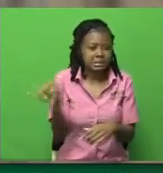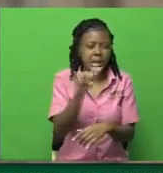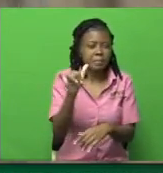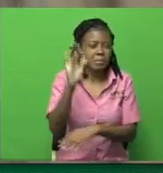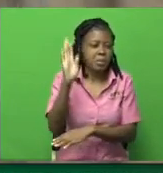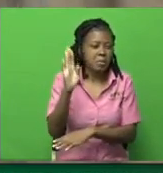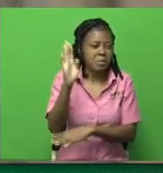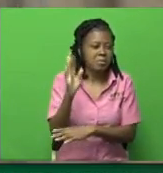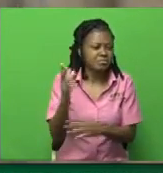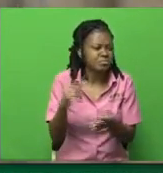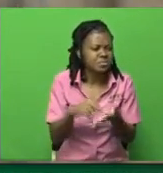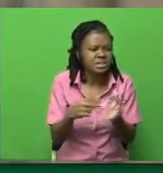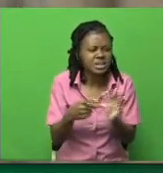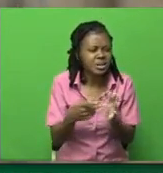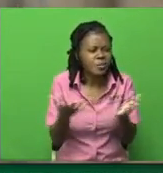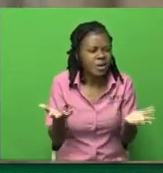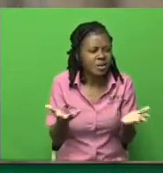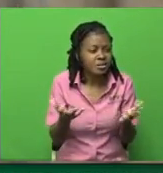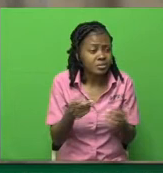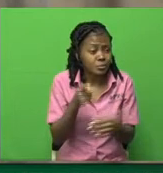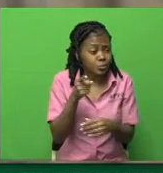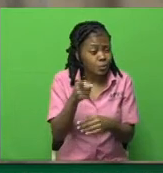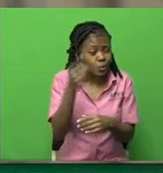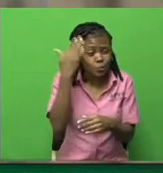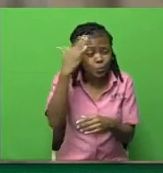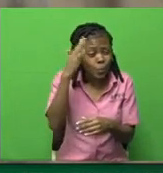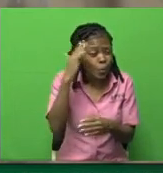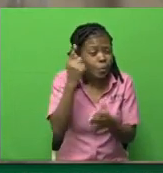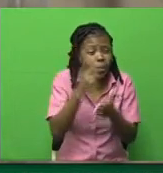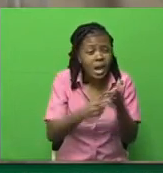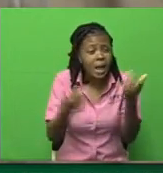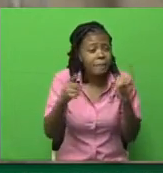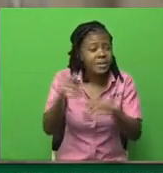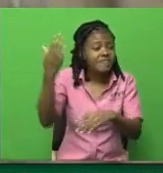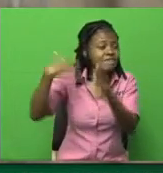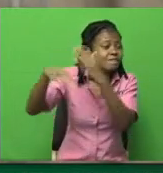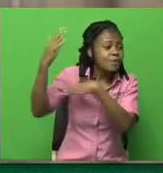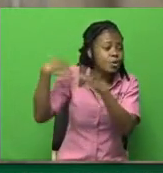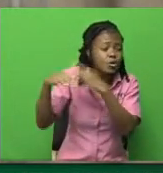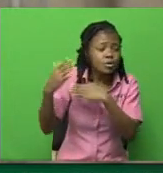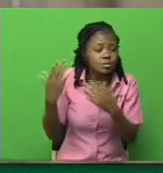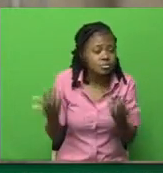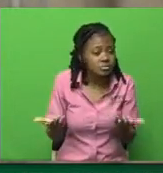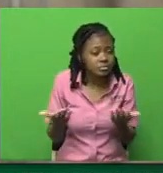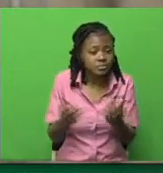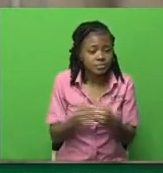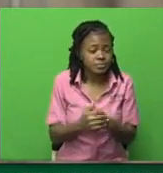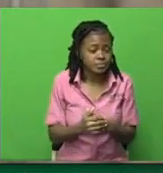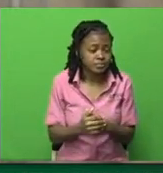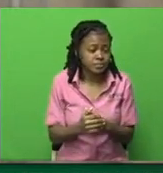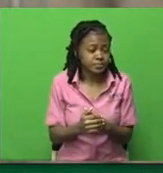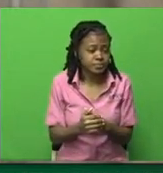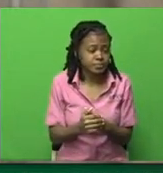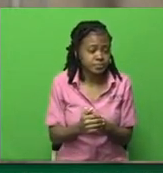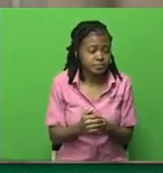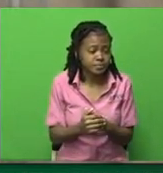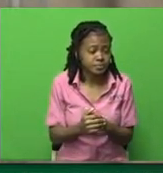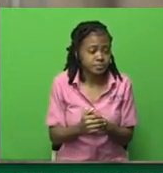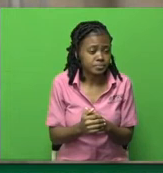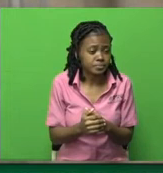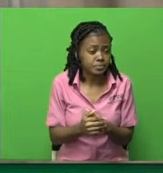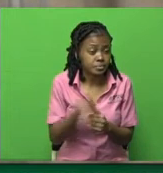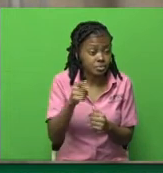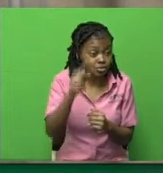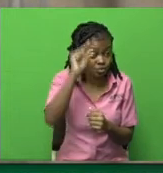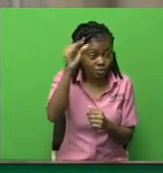it that he left hand does not know what the right hand is doing is it that this is the approach of this government as